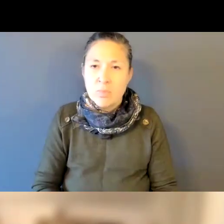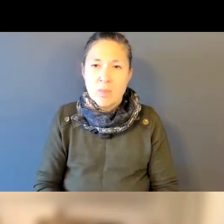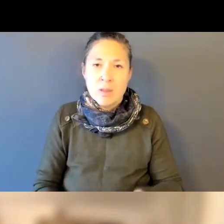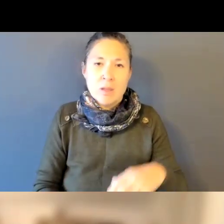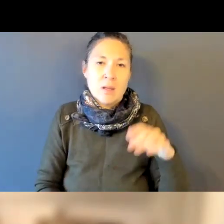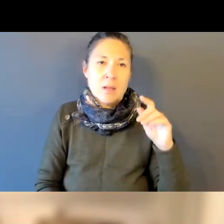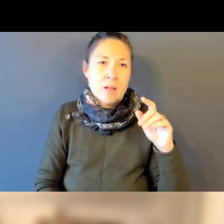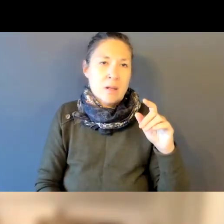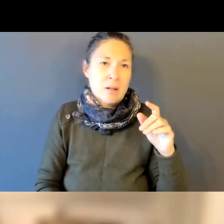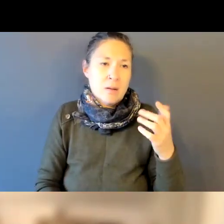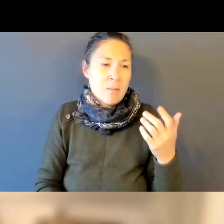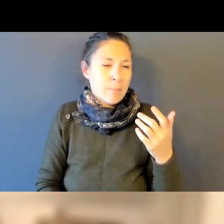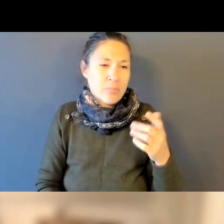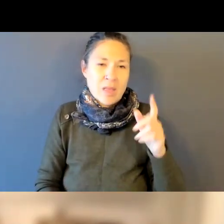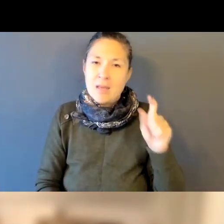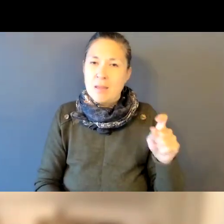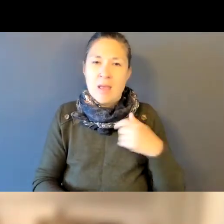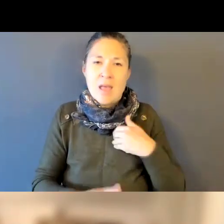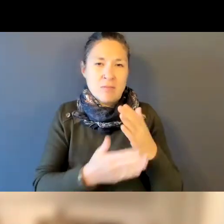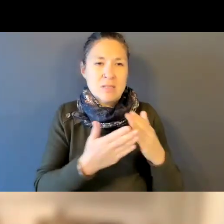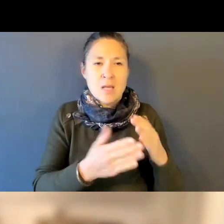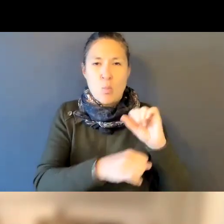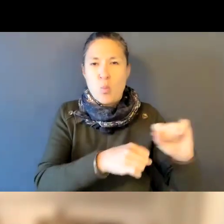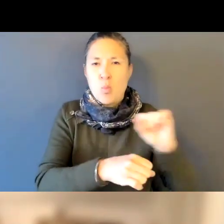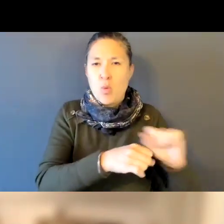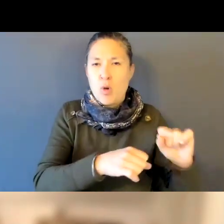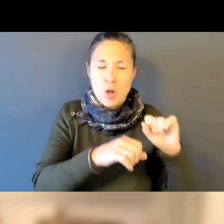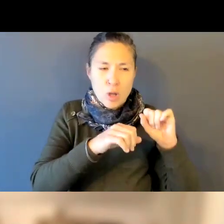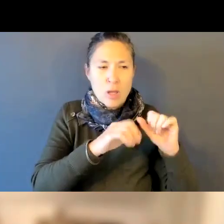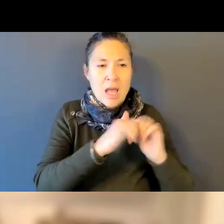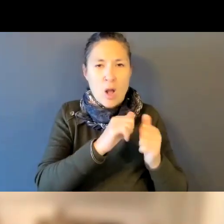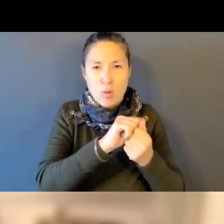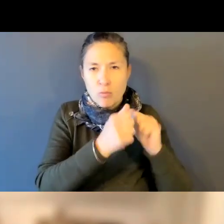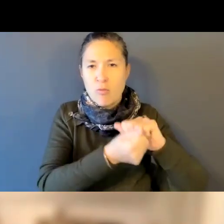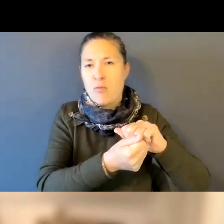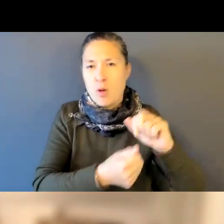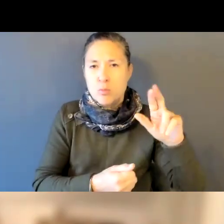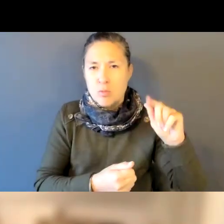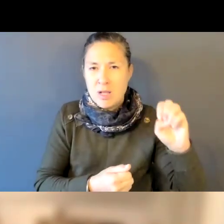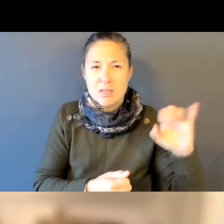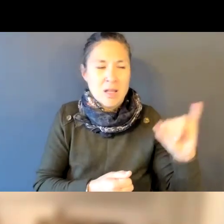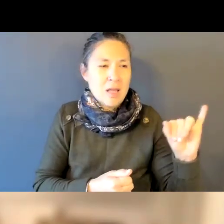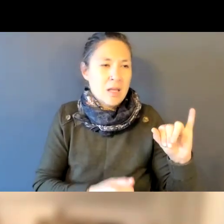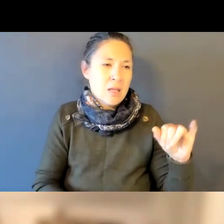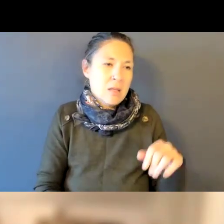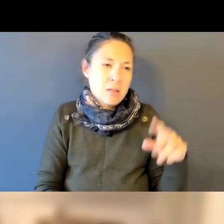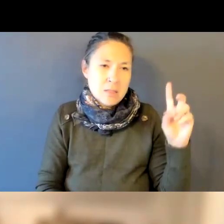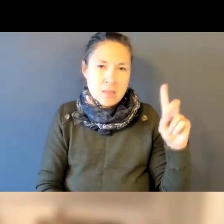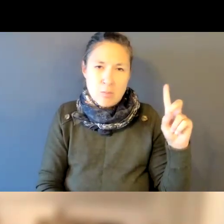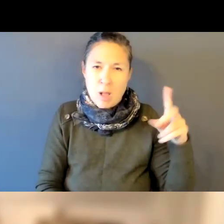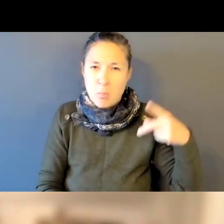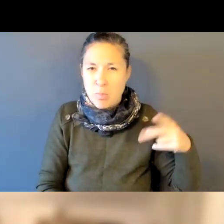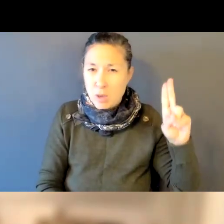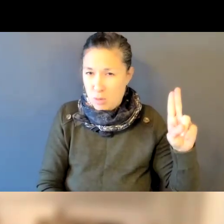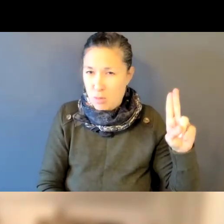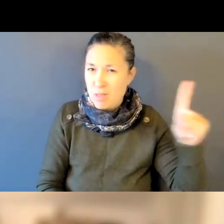rate reform and rate setting process at the Department of Public Utilities, for example. But this